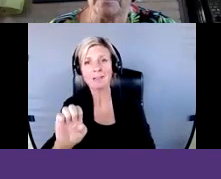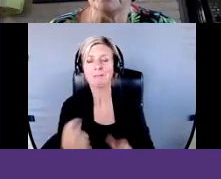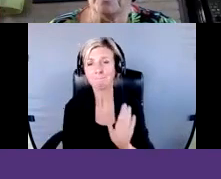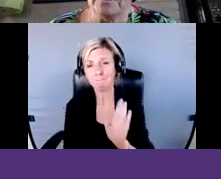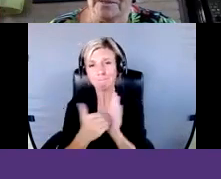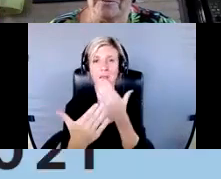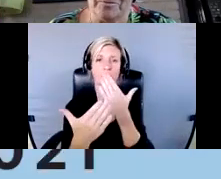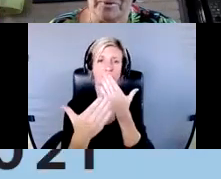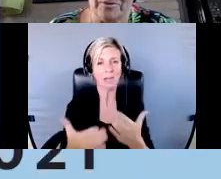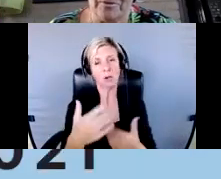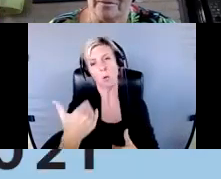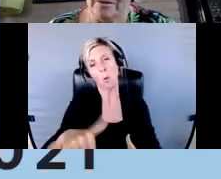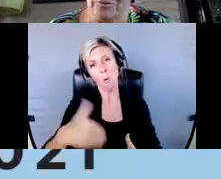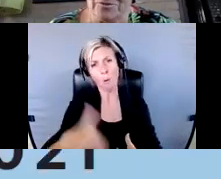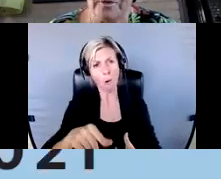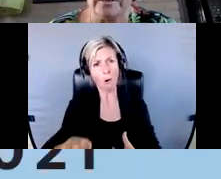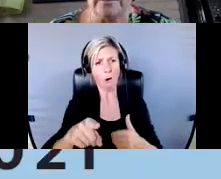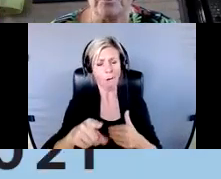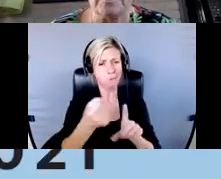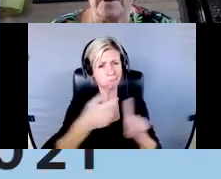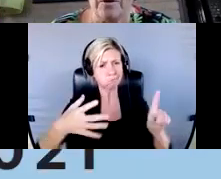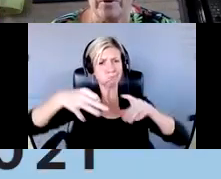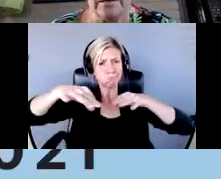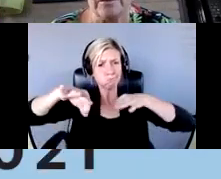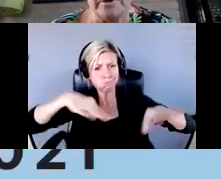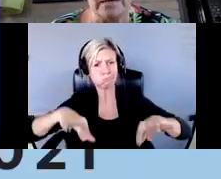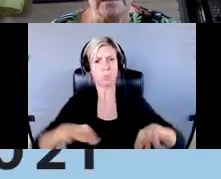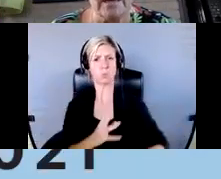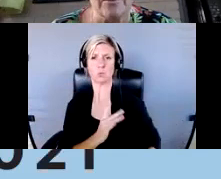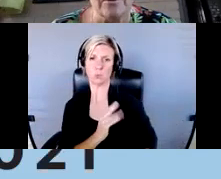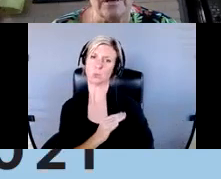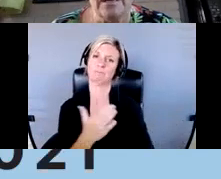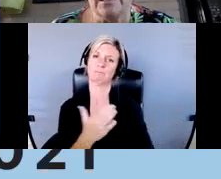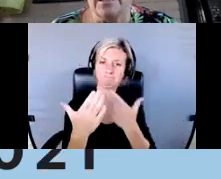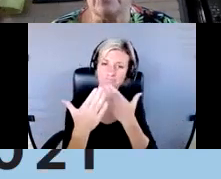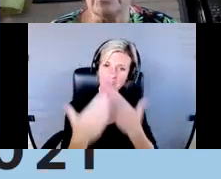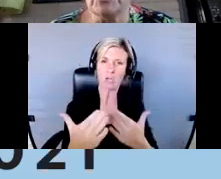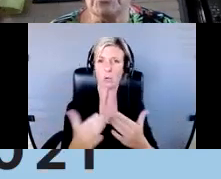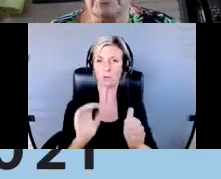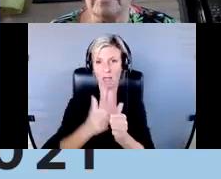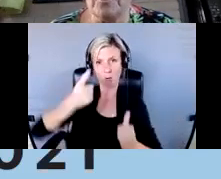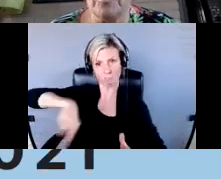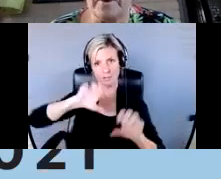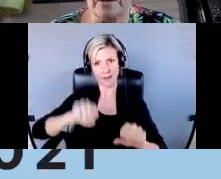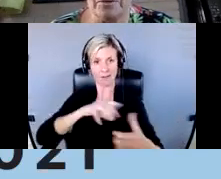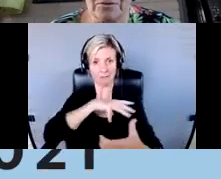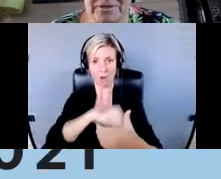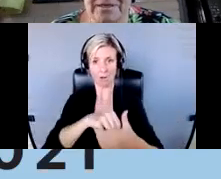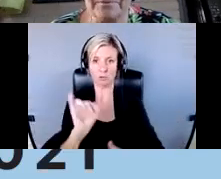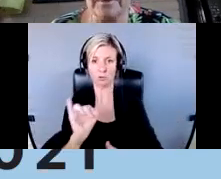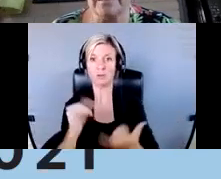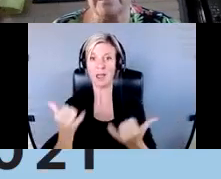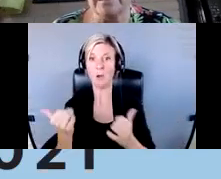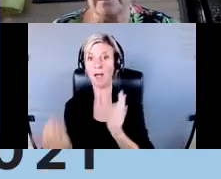always being so insightful about the things that you're doing and in terms of how we can interact together. I will turn this over back to